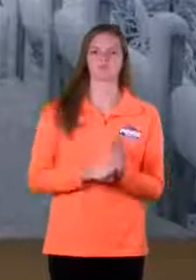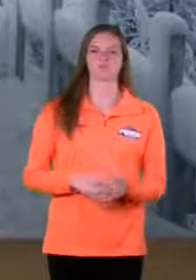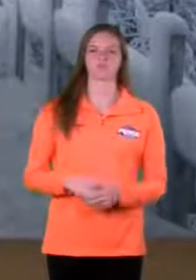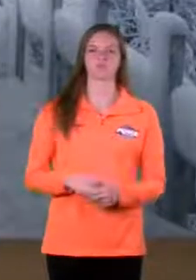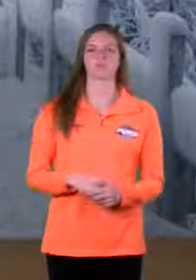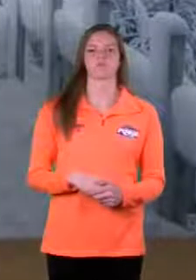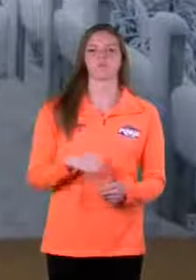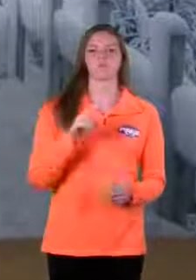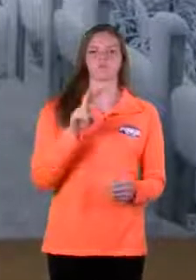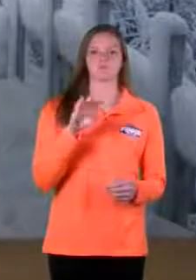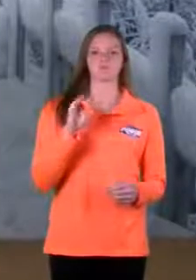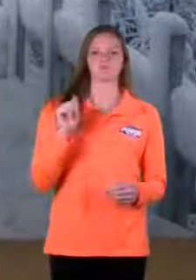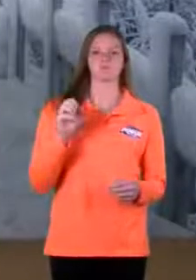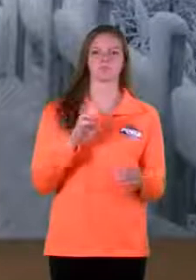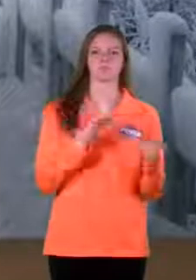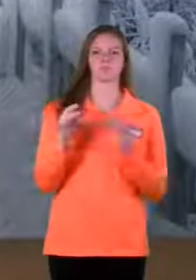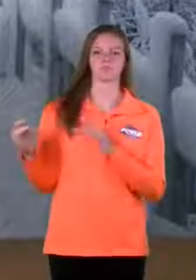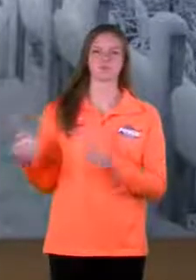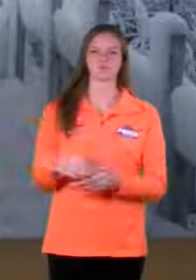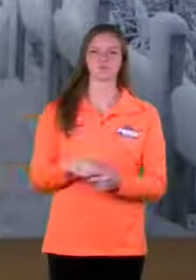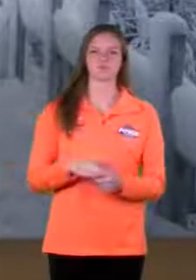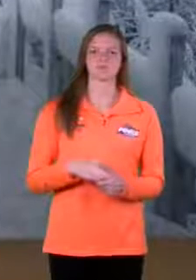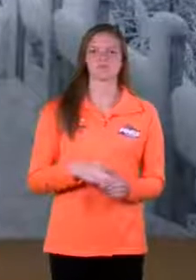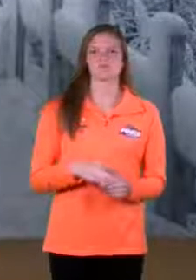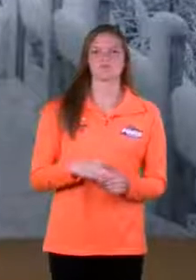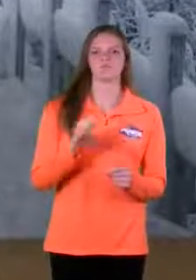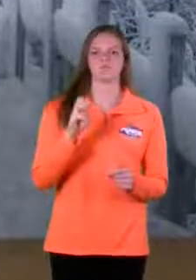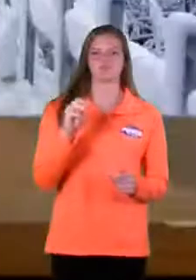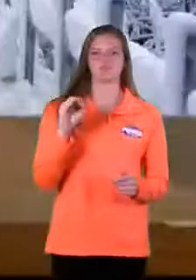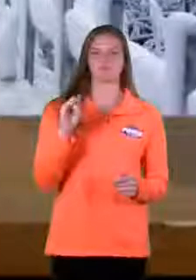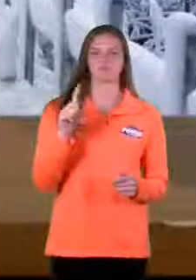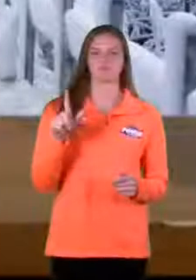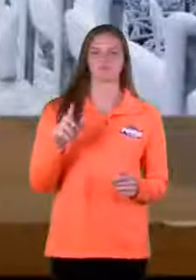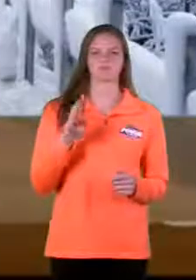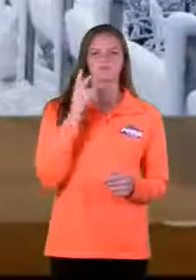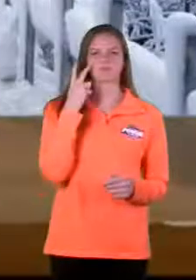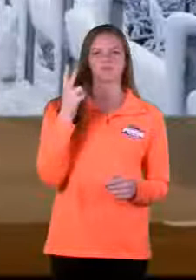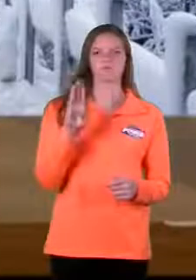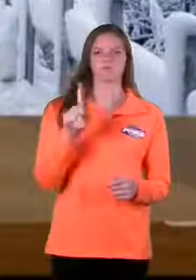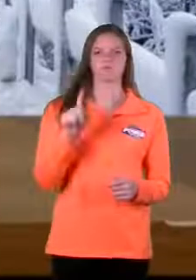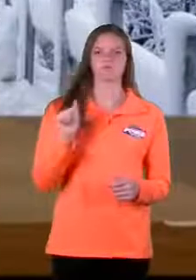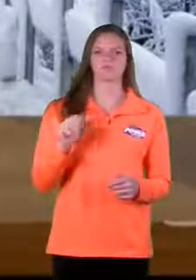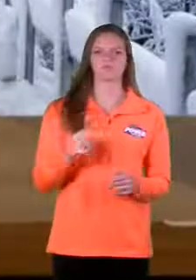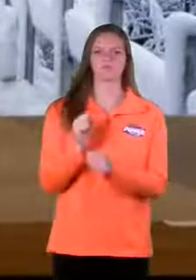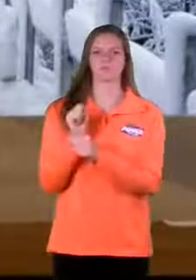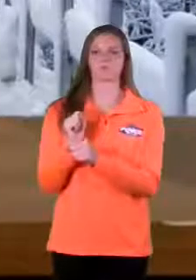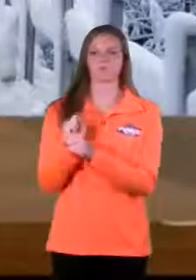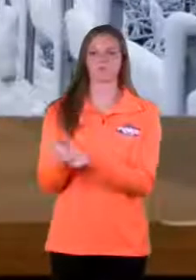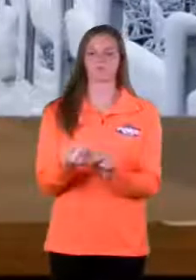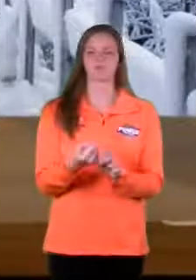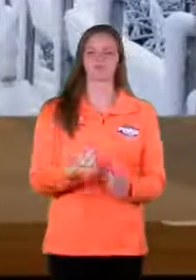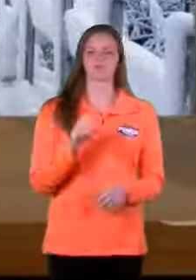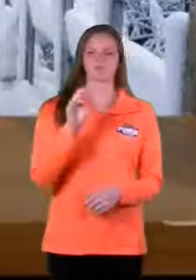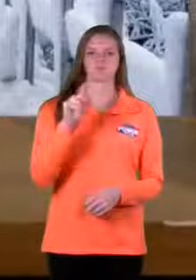be done via email. Check for details in the library, guidance office, or with Mr. Bleem. In sports news, a boys' tennis sign-up meeting will be held